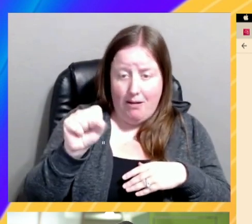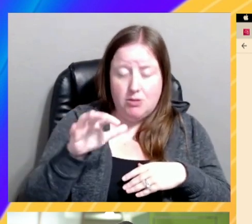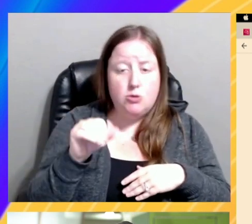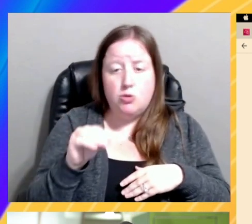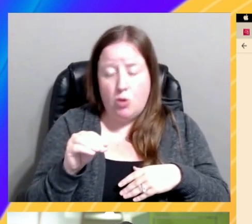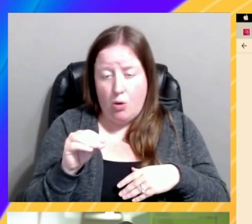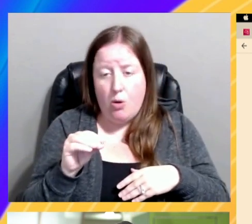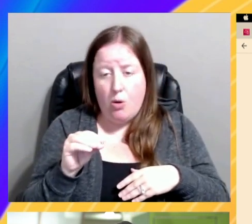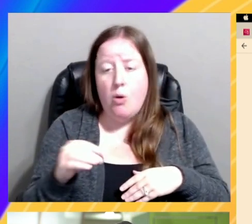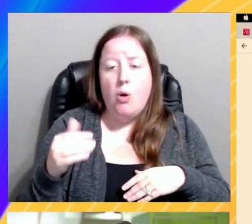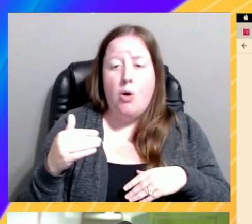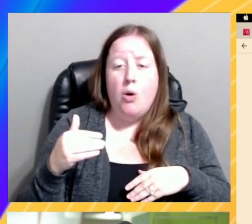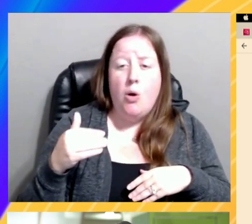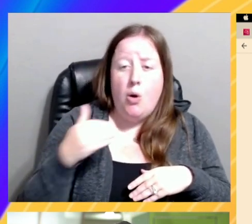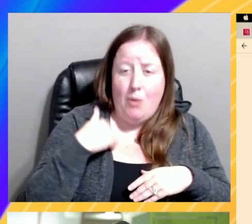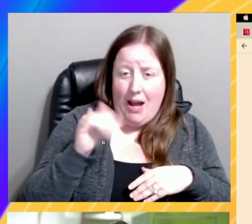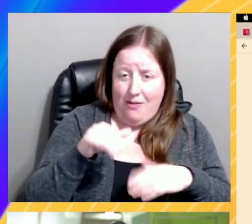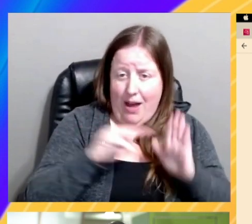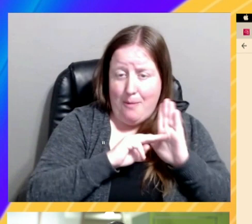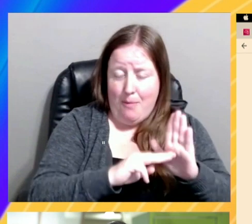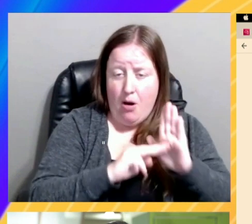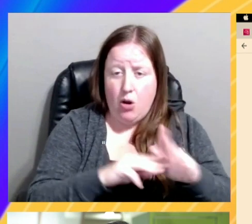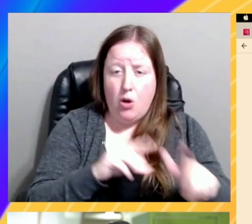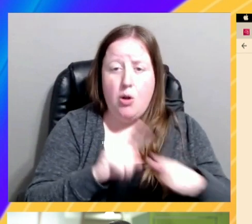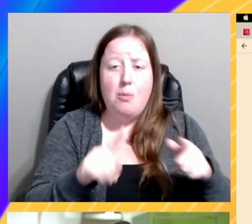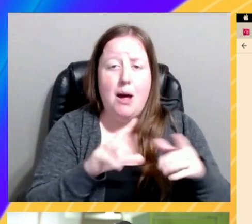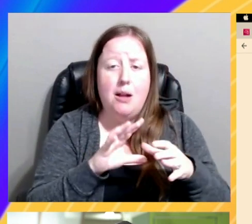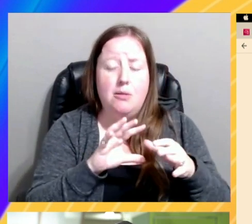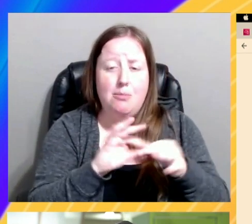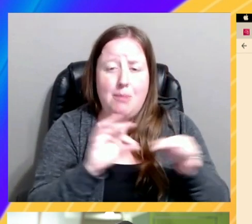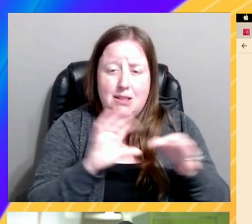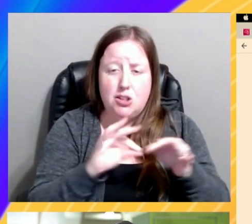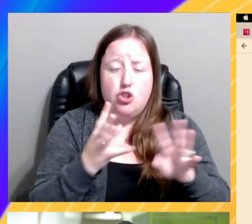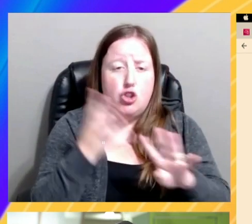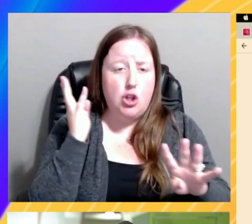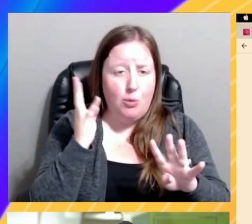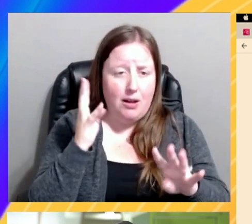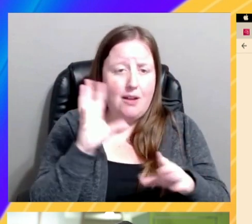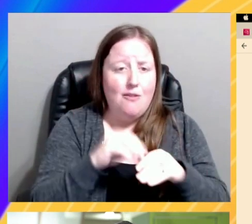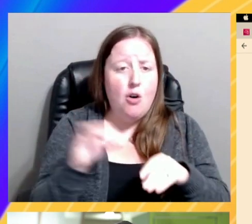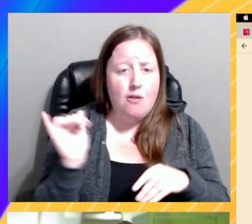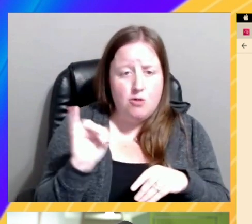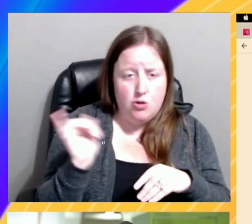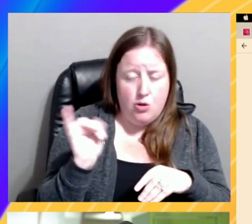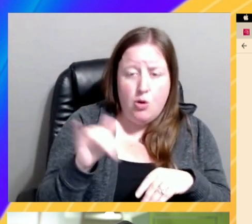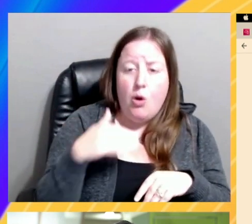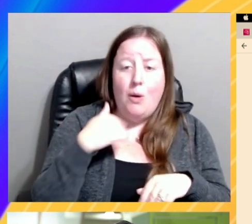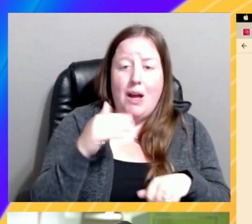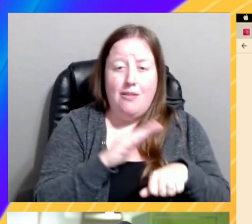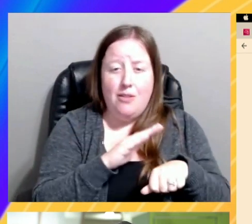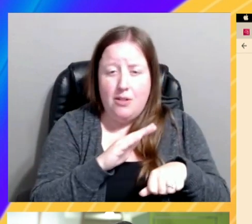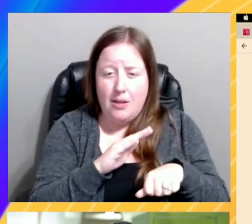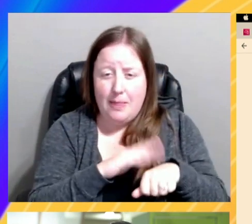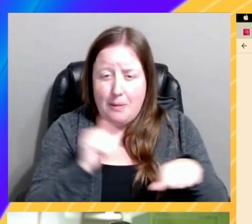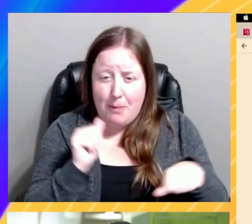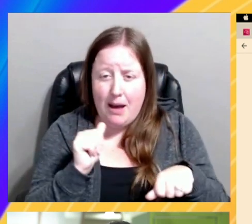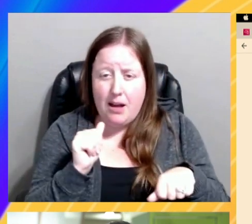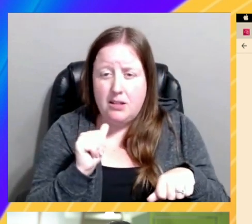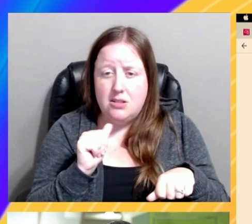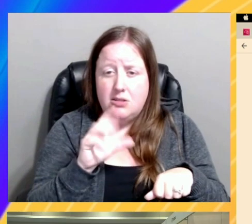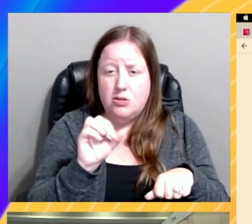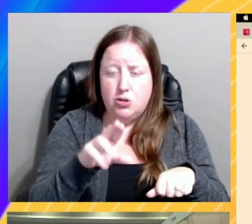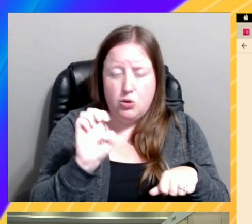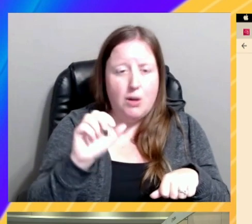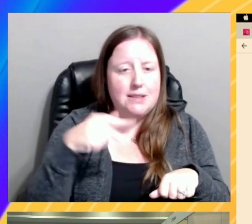pub sub model, but also message queuing involved here. We have that pet search API talking to S3. Is that just like, is